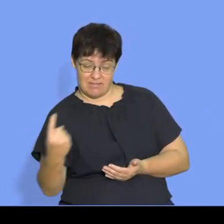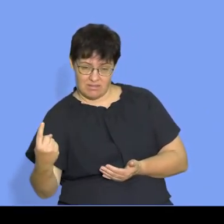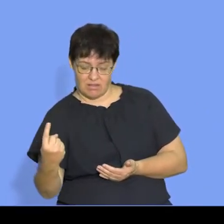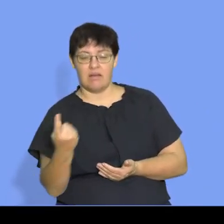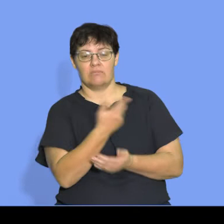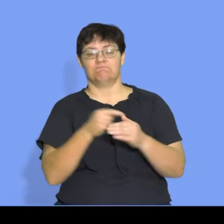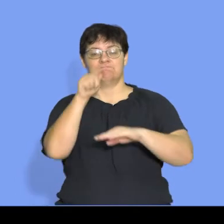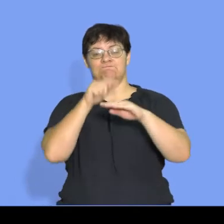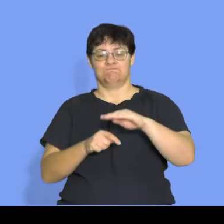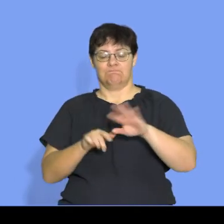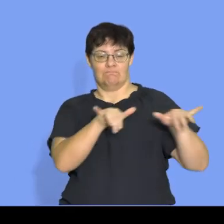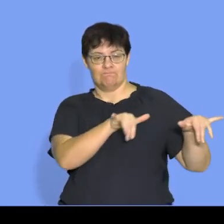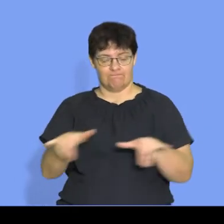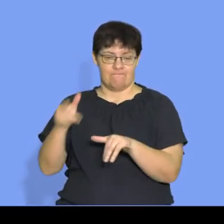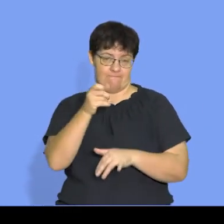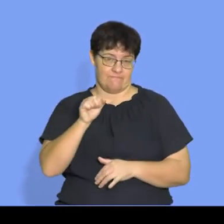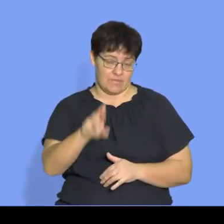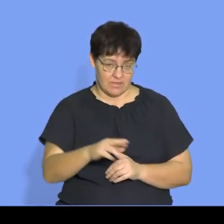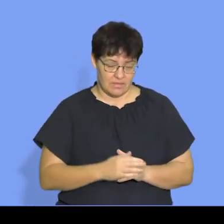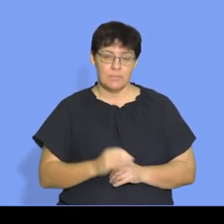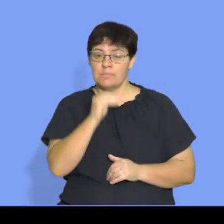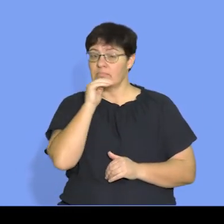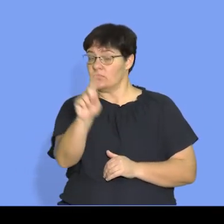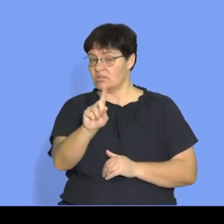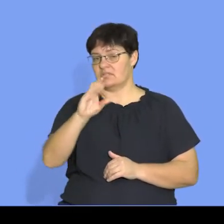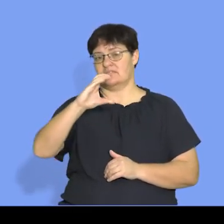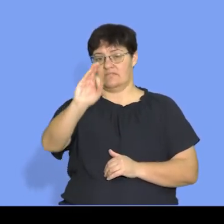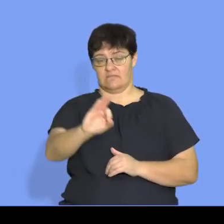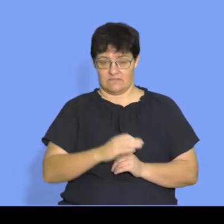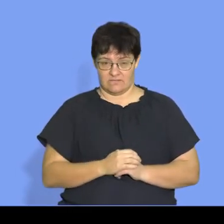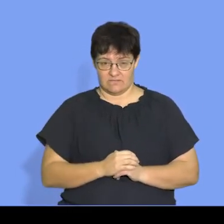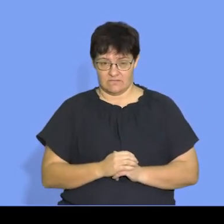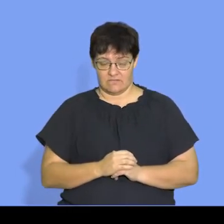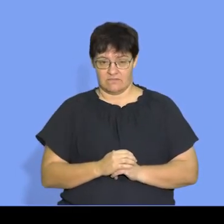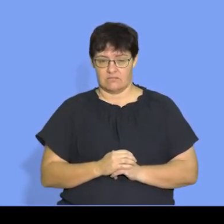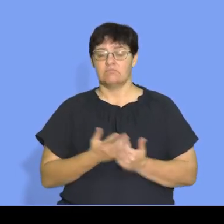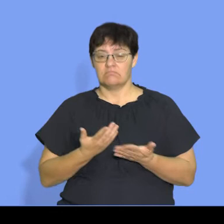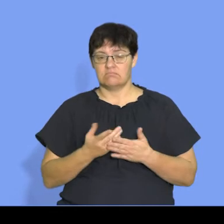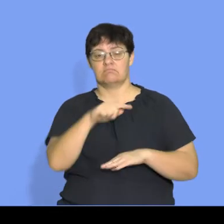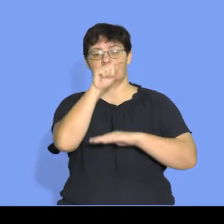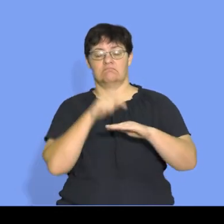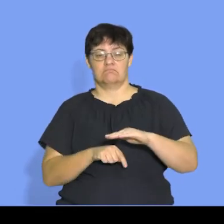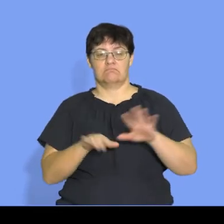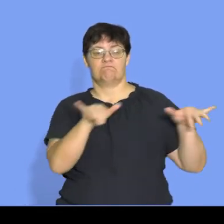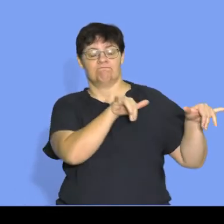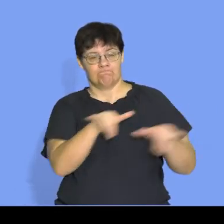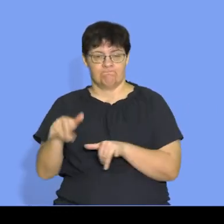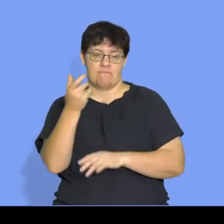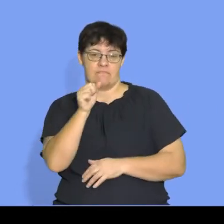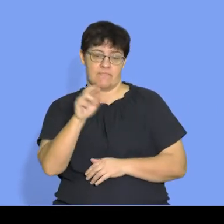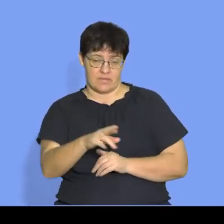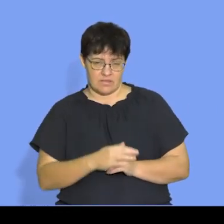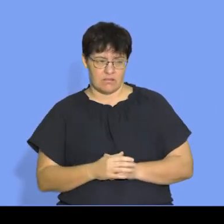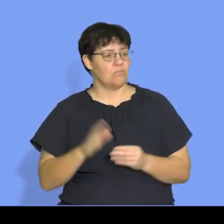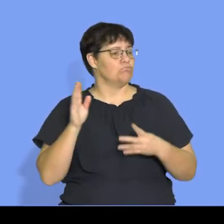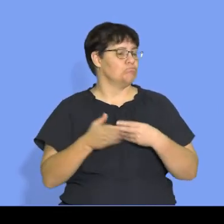divide it by your common factor, which I will call CF. Another term, you divide it by your common factor. Another